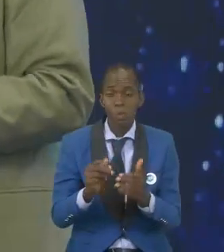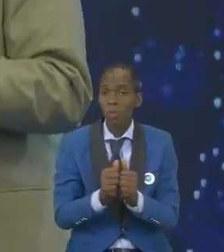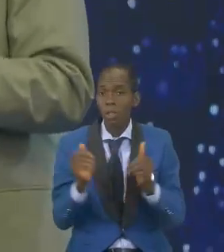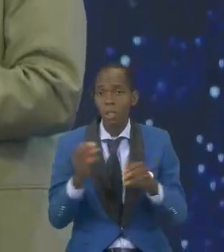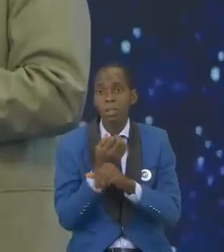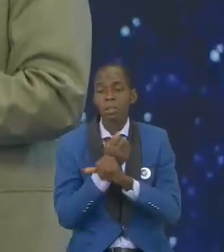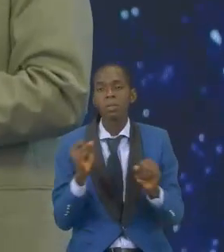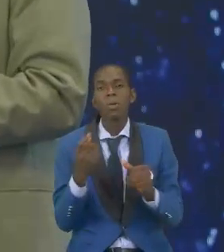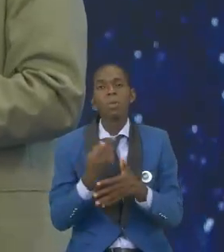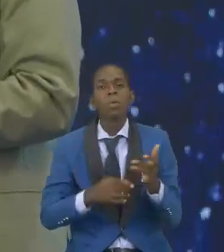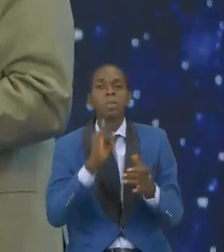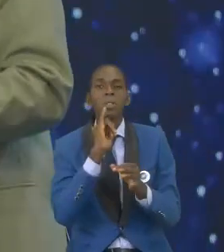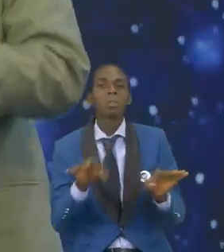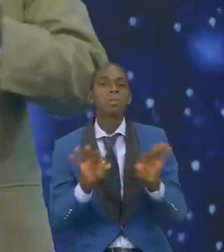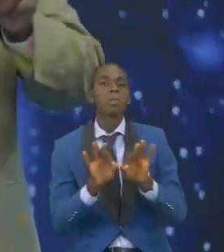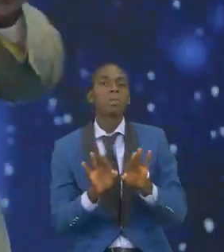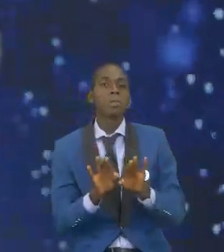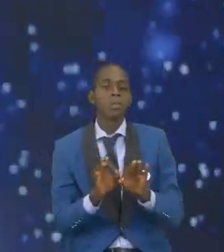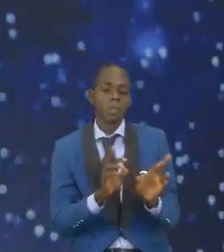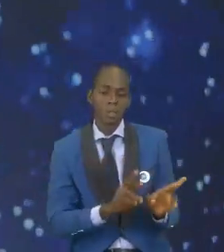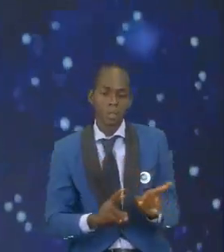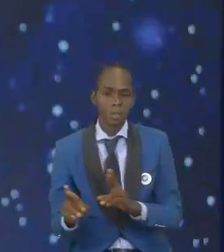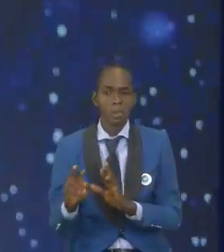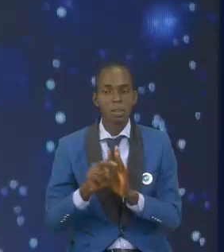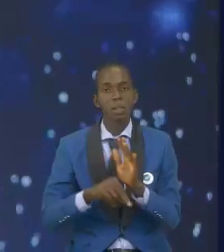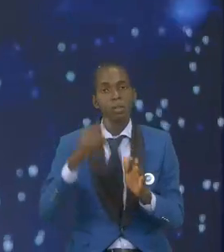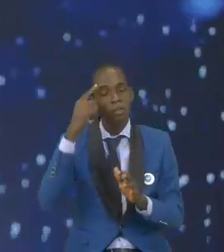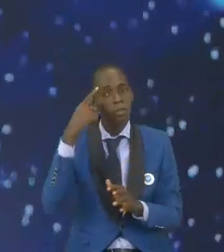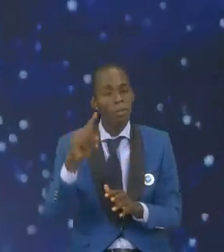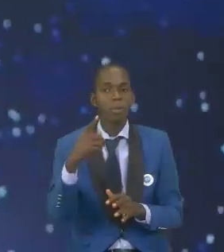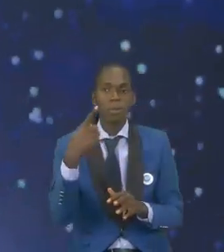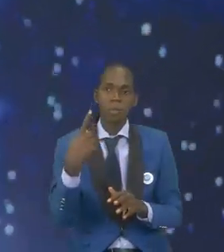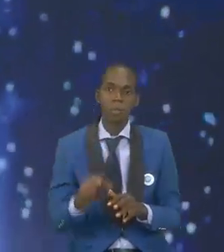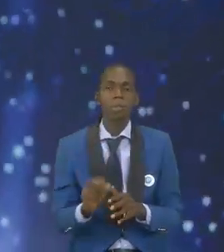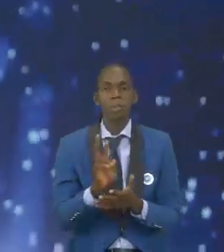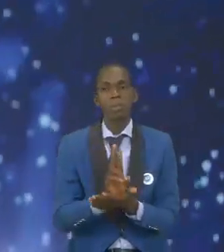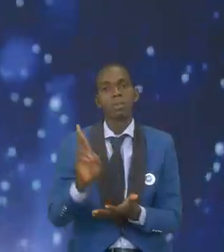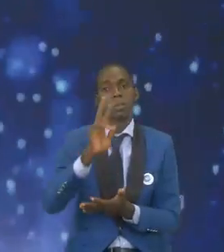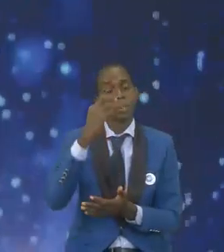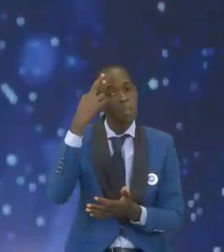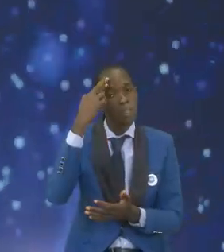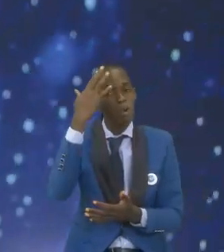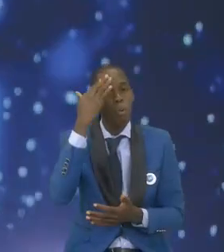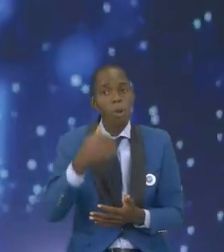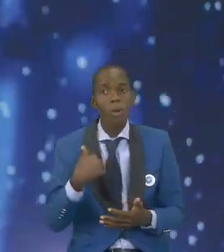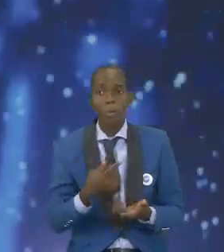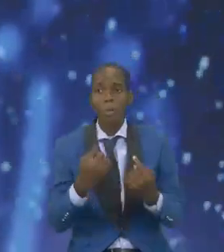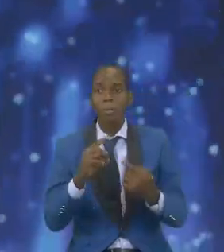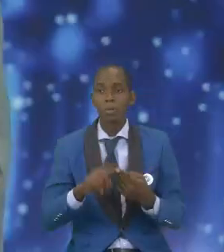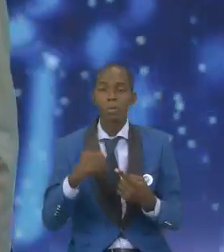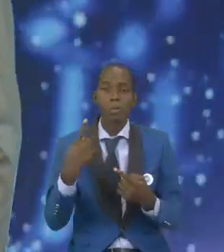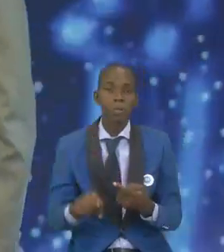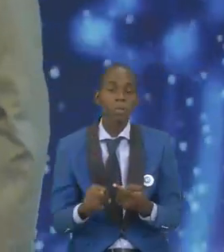we come to the retreat is to establish our emancipation. He